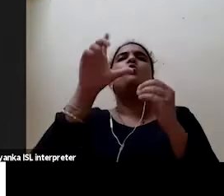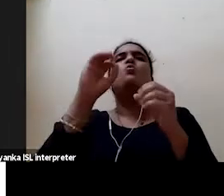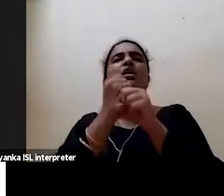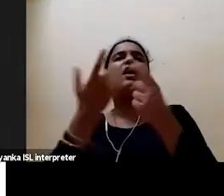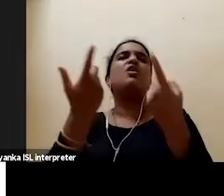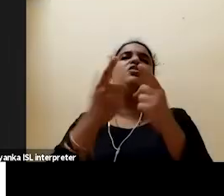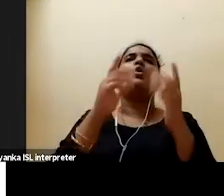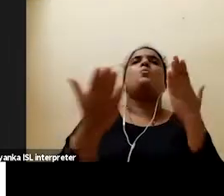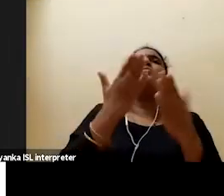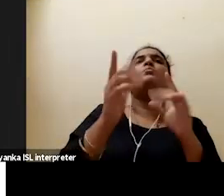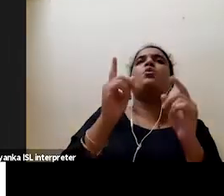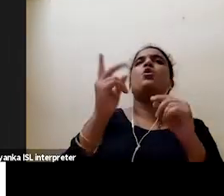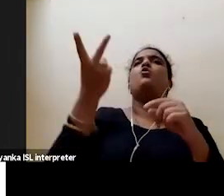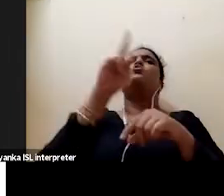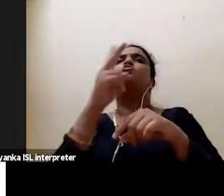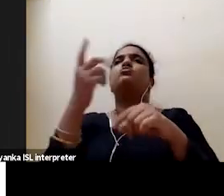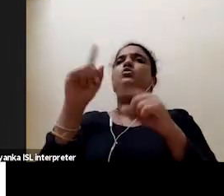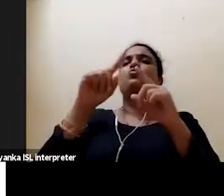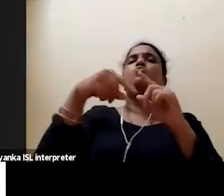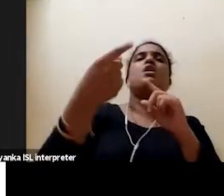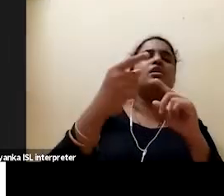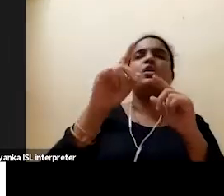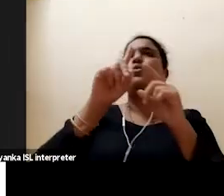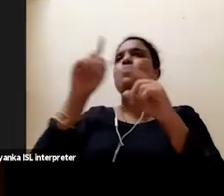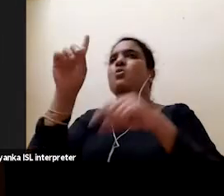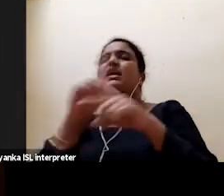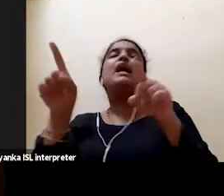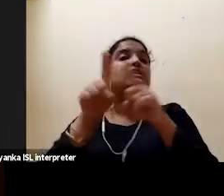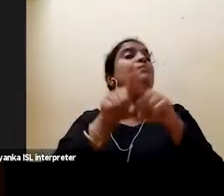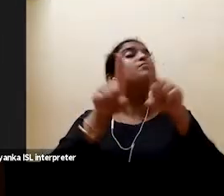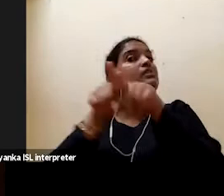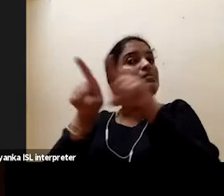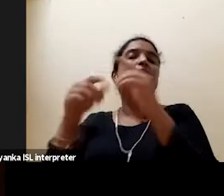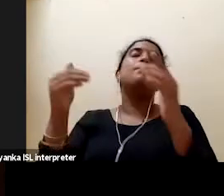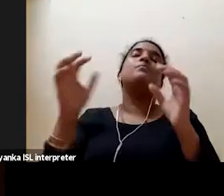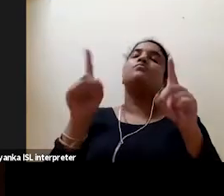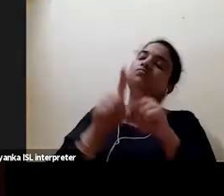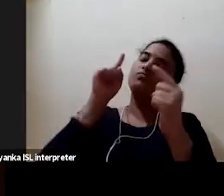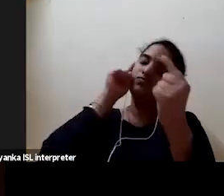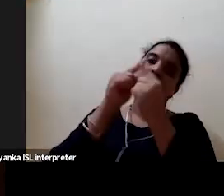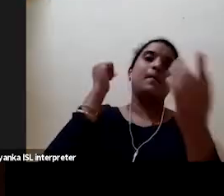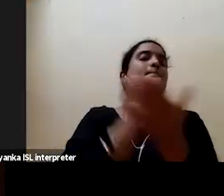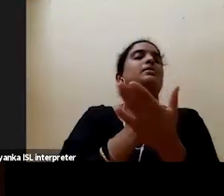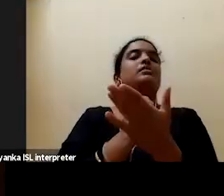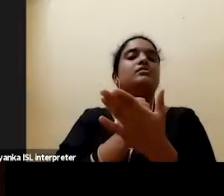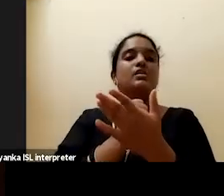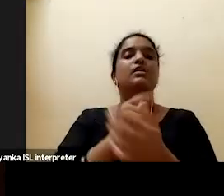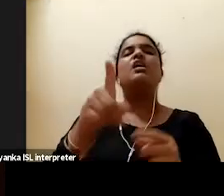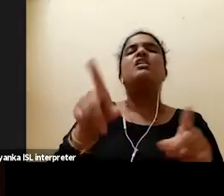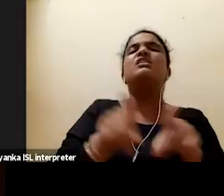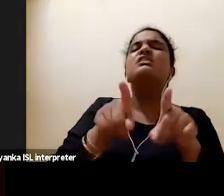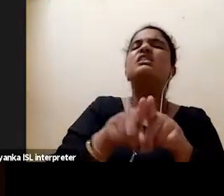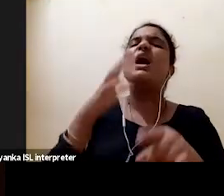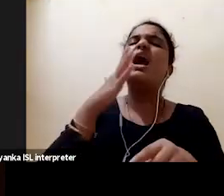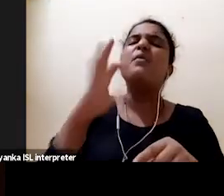fortnight, for Instagram it could be every other day. So whatever it is, stick to that. So now the most important thing here is, how